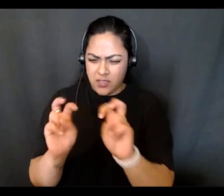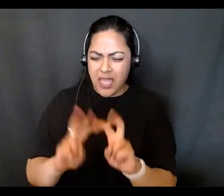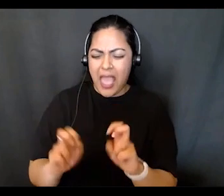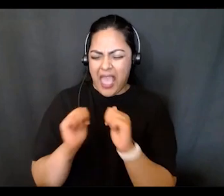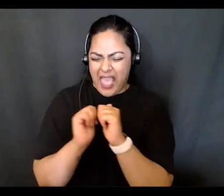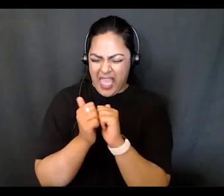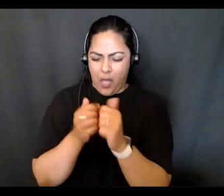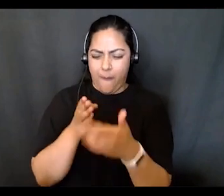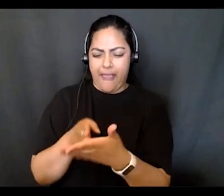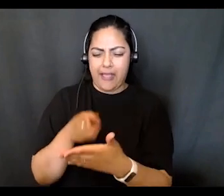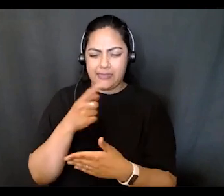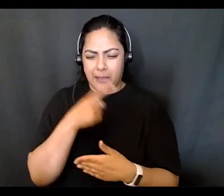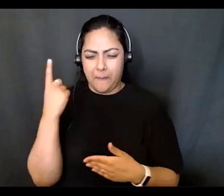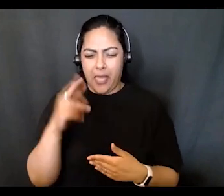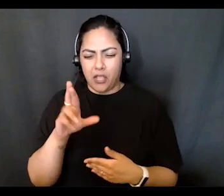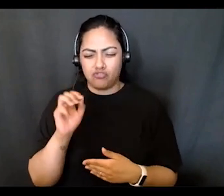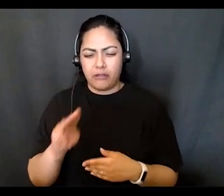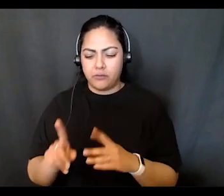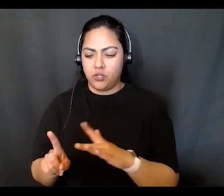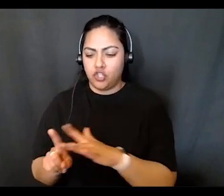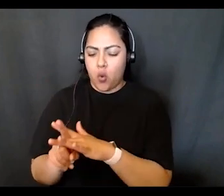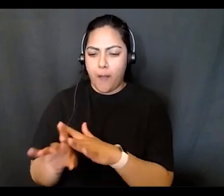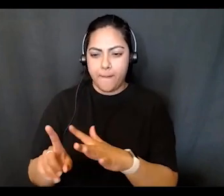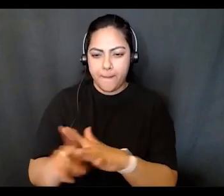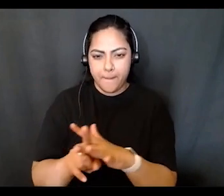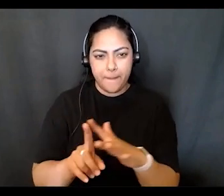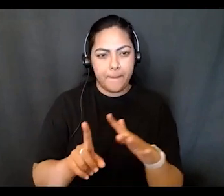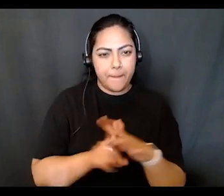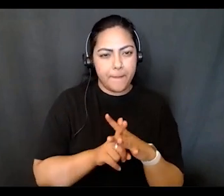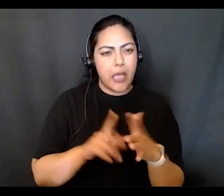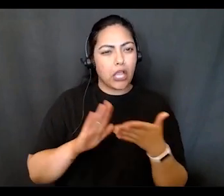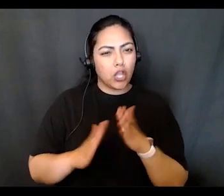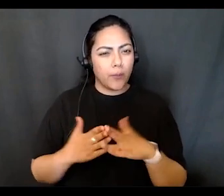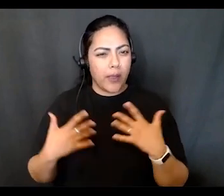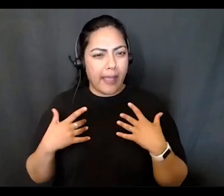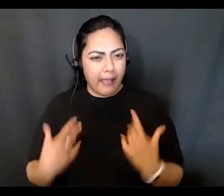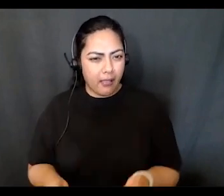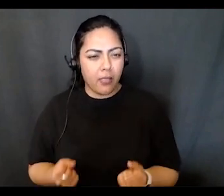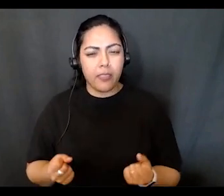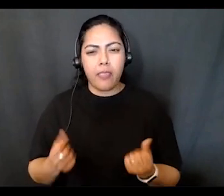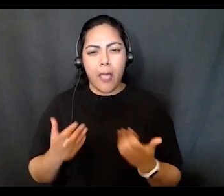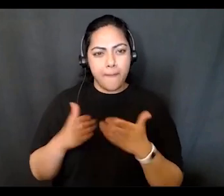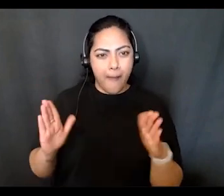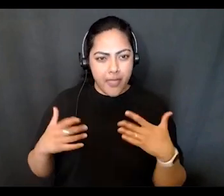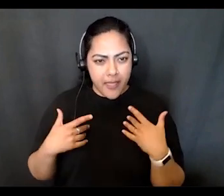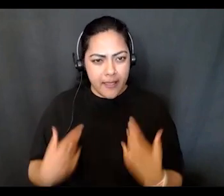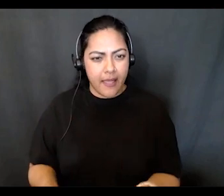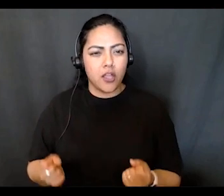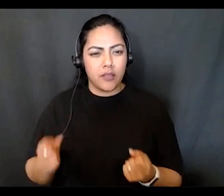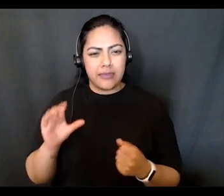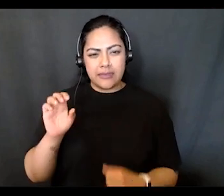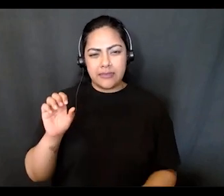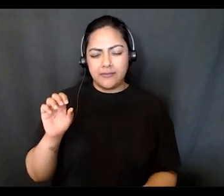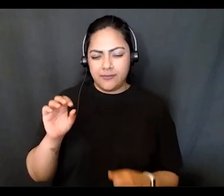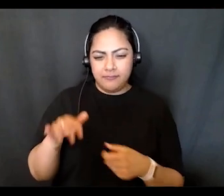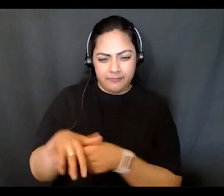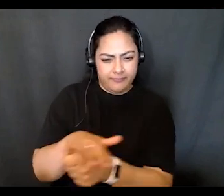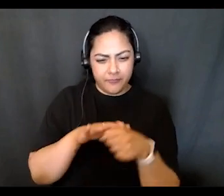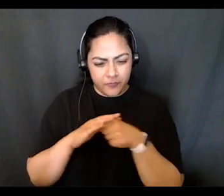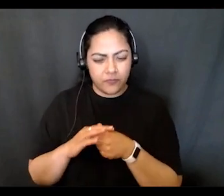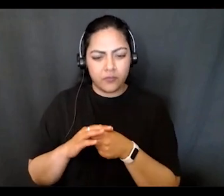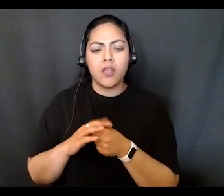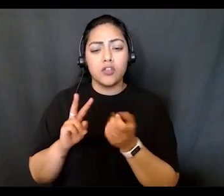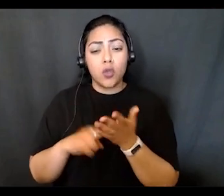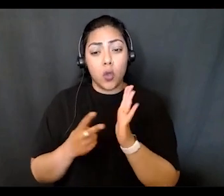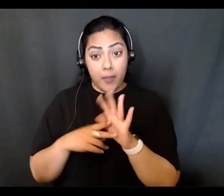up in clinical settings, in public health settings, and community health settings. So, right, how is it manifesting in the ways in which care is